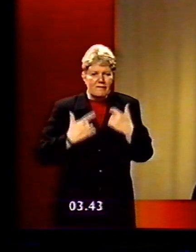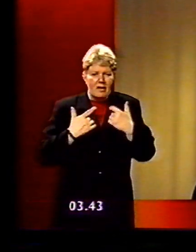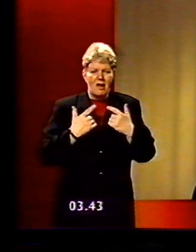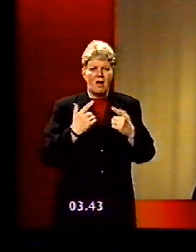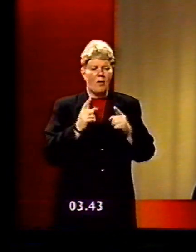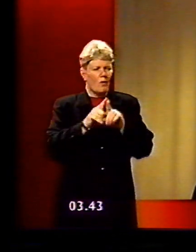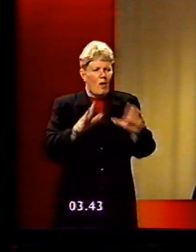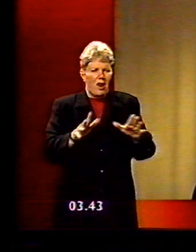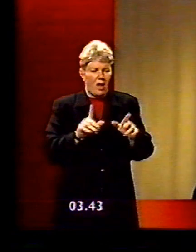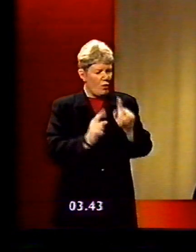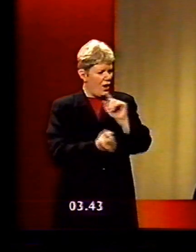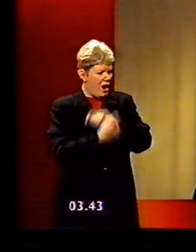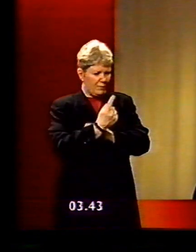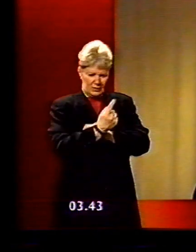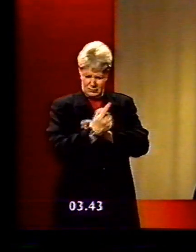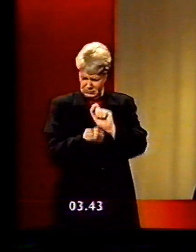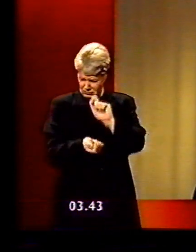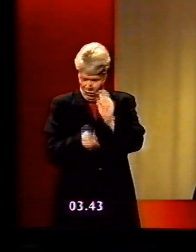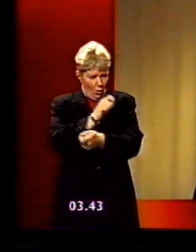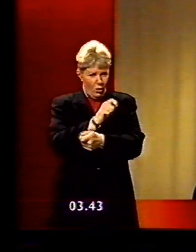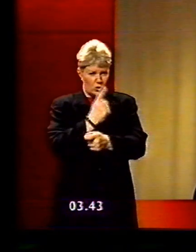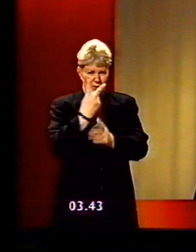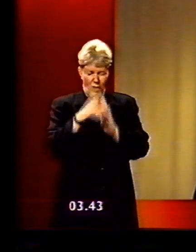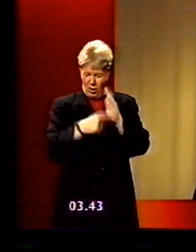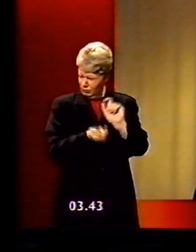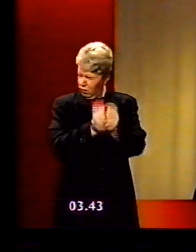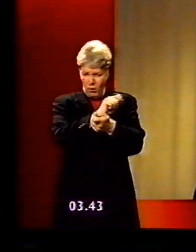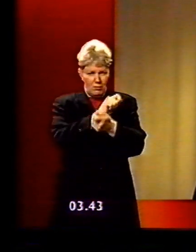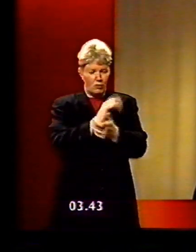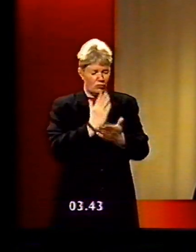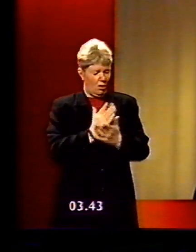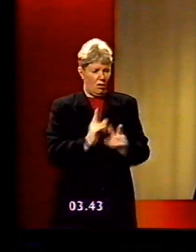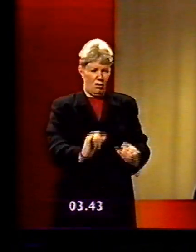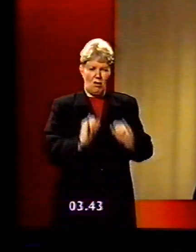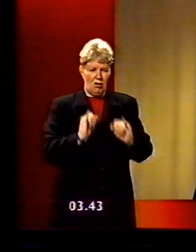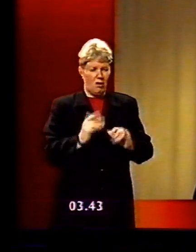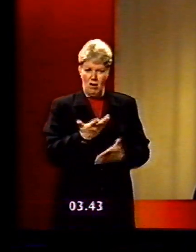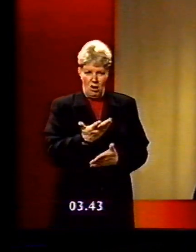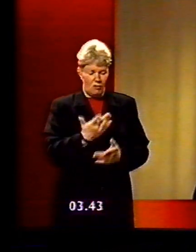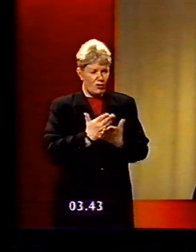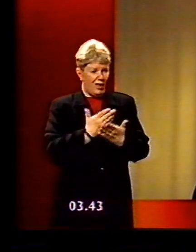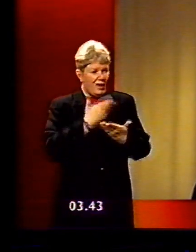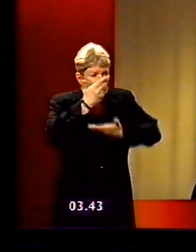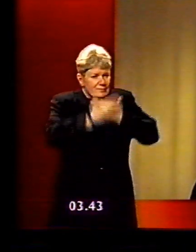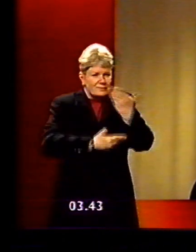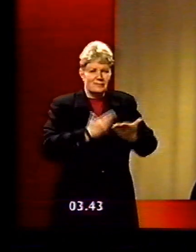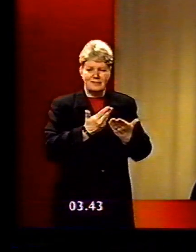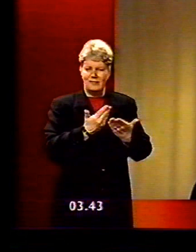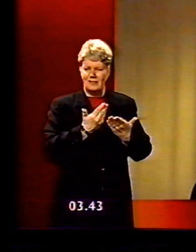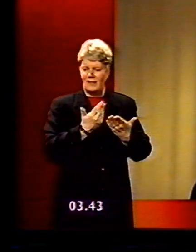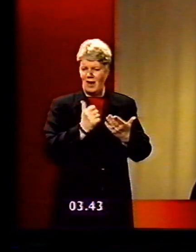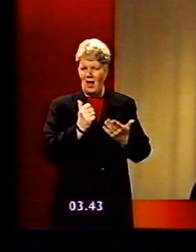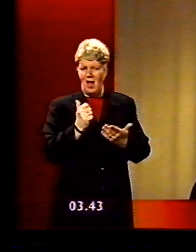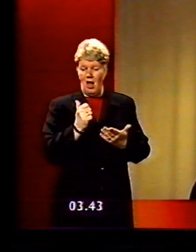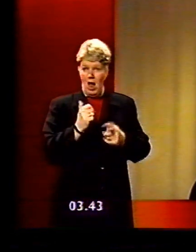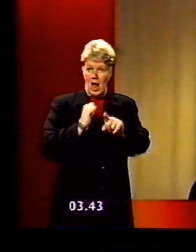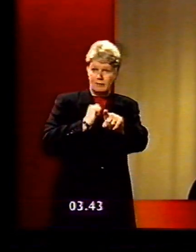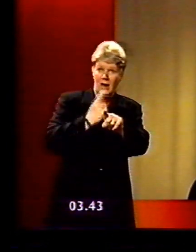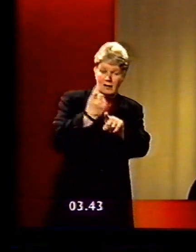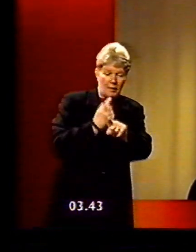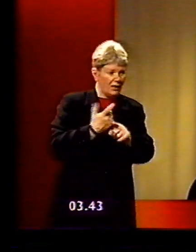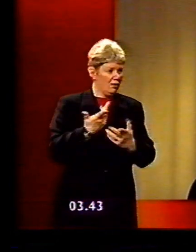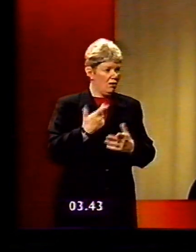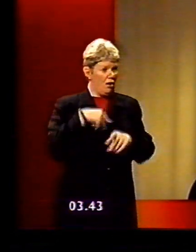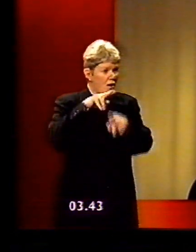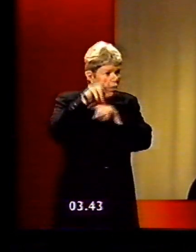that city overnight with the coup. It was extraordinary and absolutely impossible to expect, foresee,